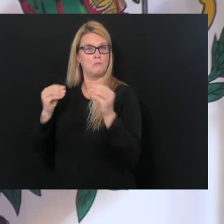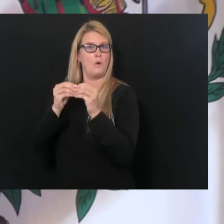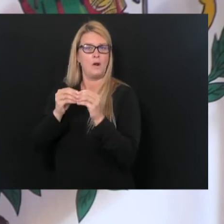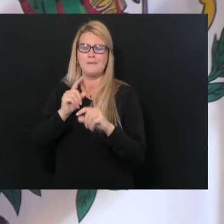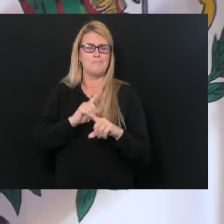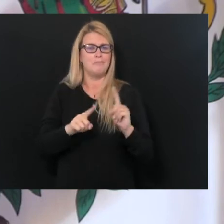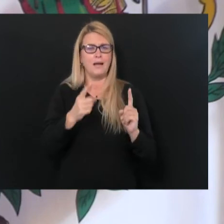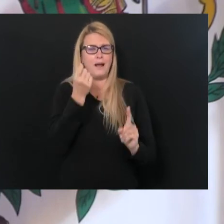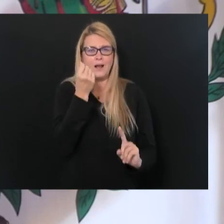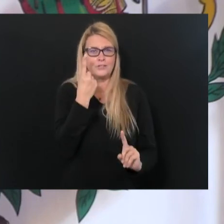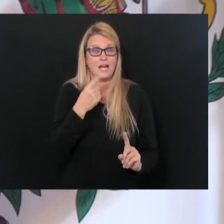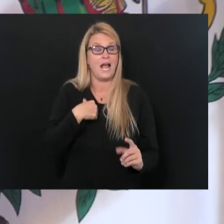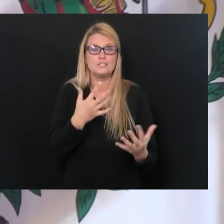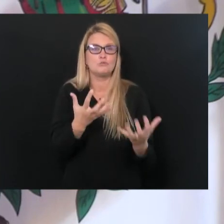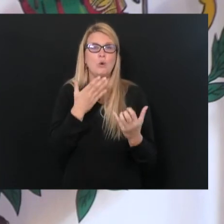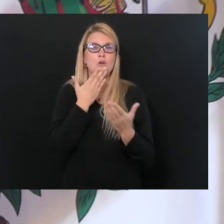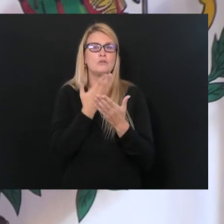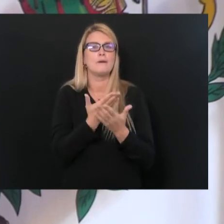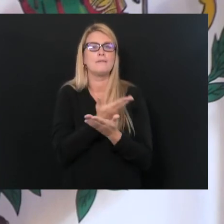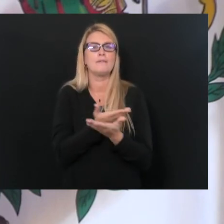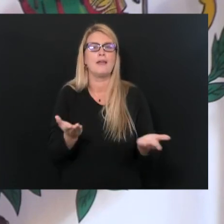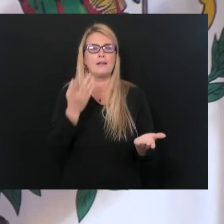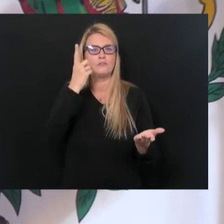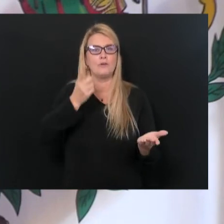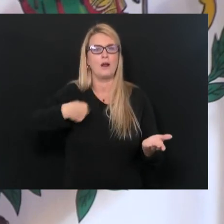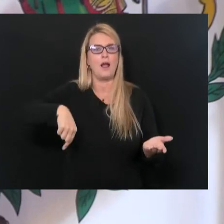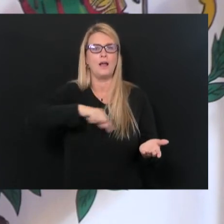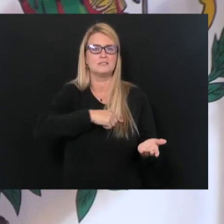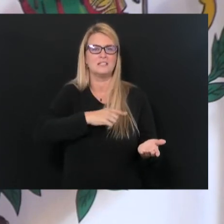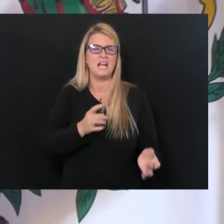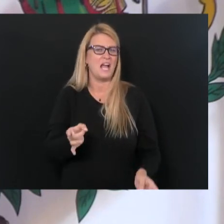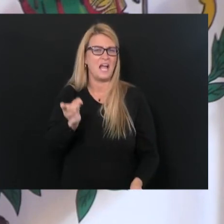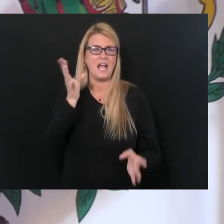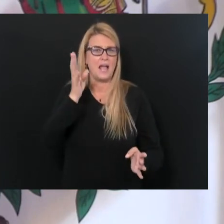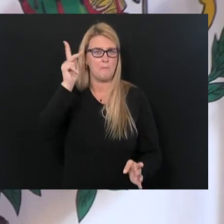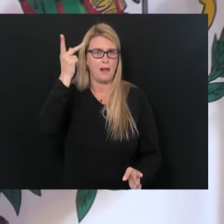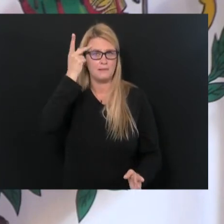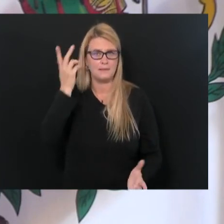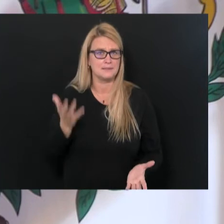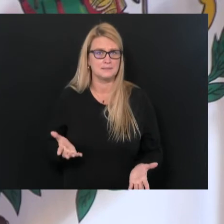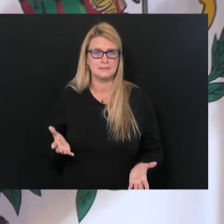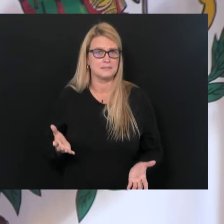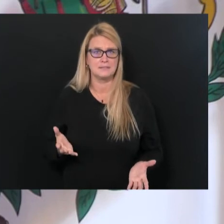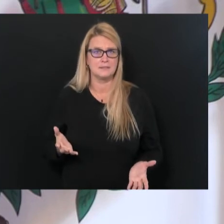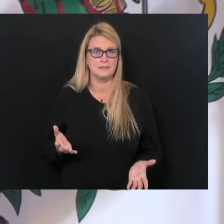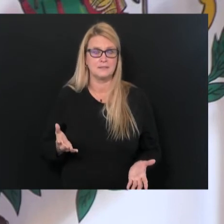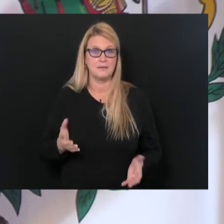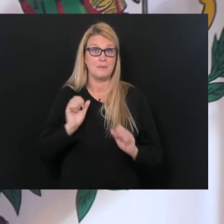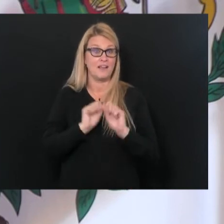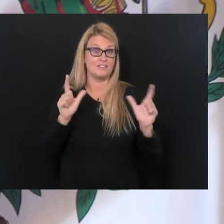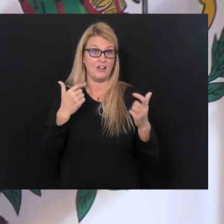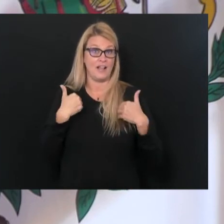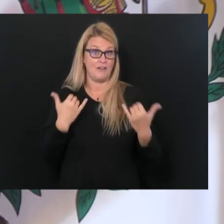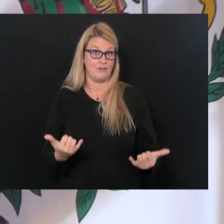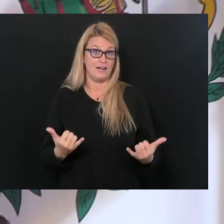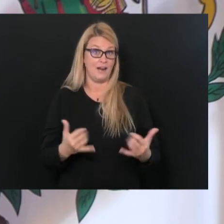I want is goodness for all of us. I can't stand this politics stuff. Nevertheless, that's all I got right now.